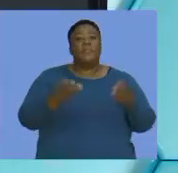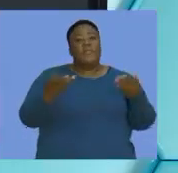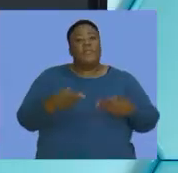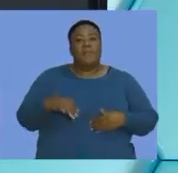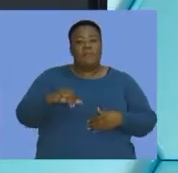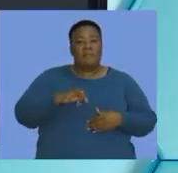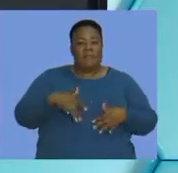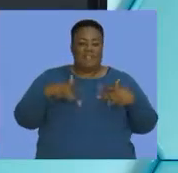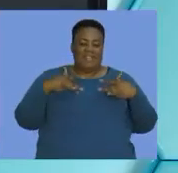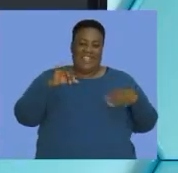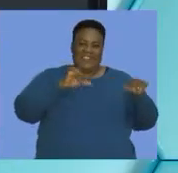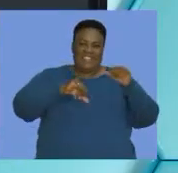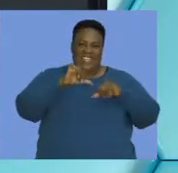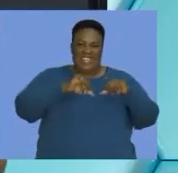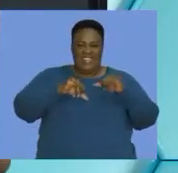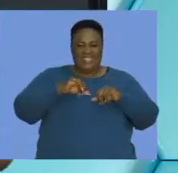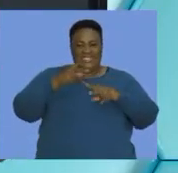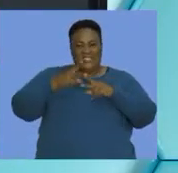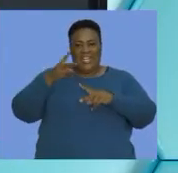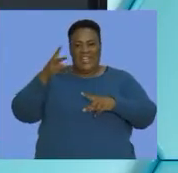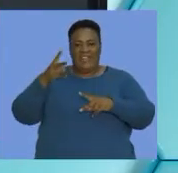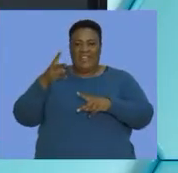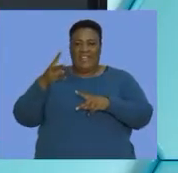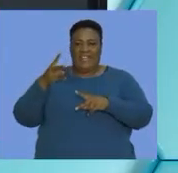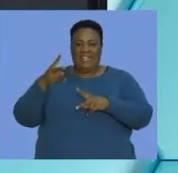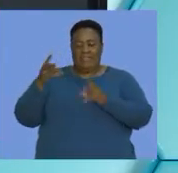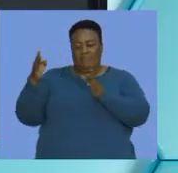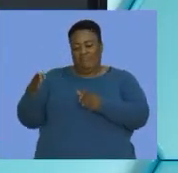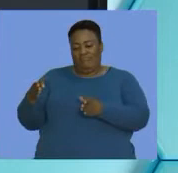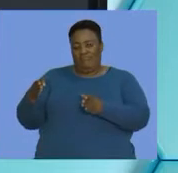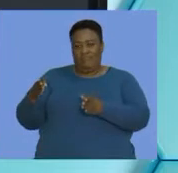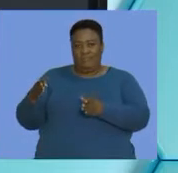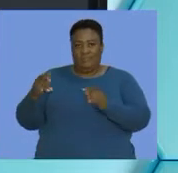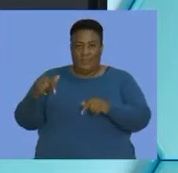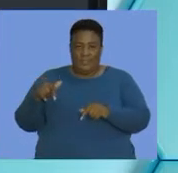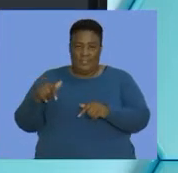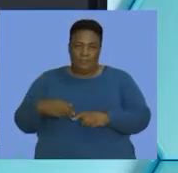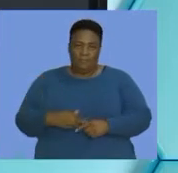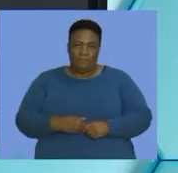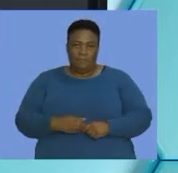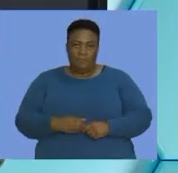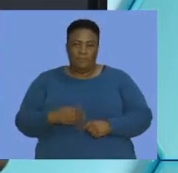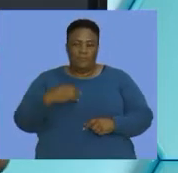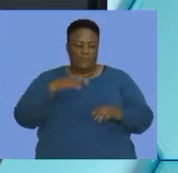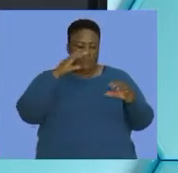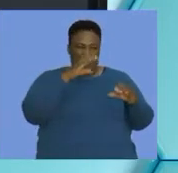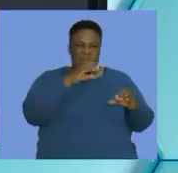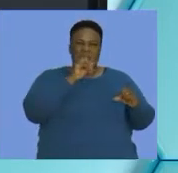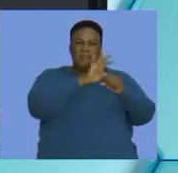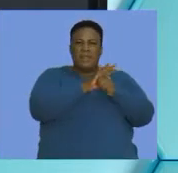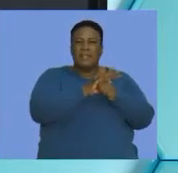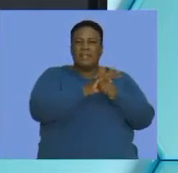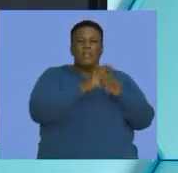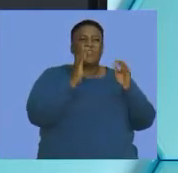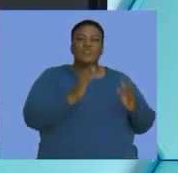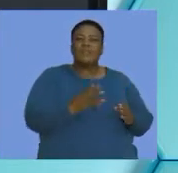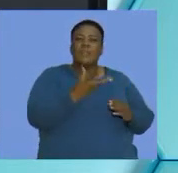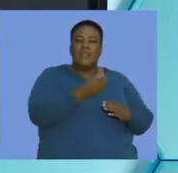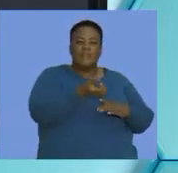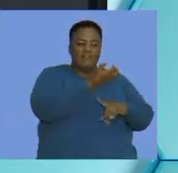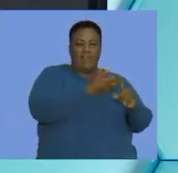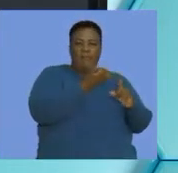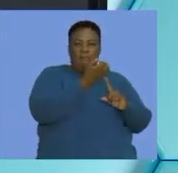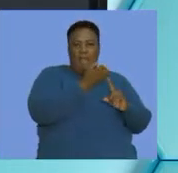Welcome back, life science learners, to our final segment this day. We were looking at the impact that humans have on the environment by looking